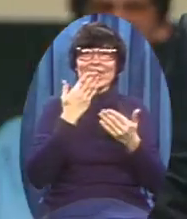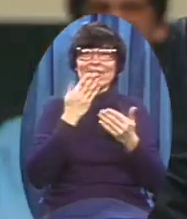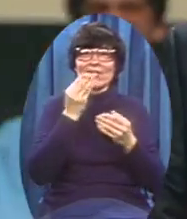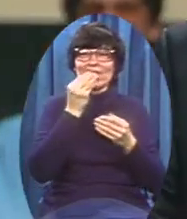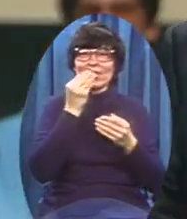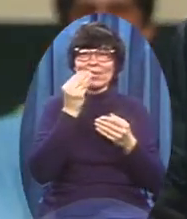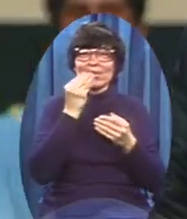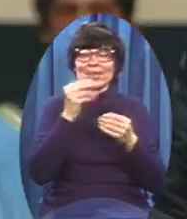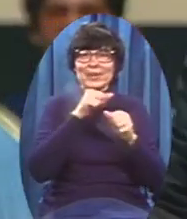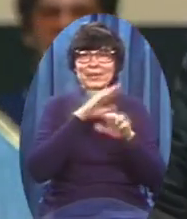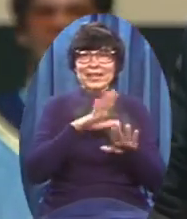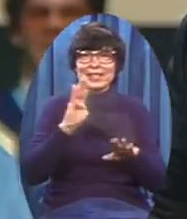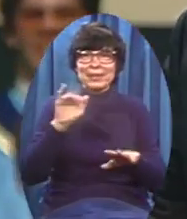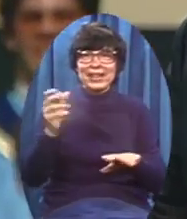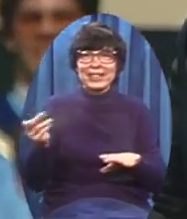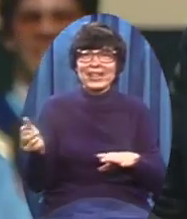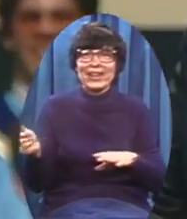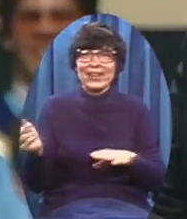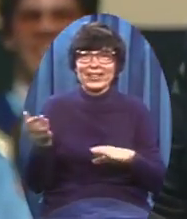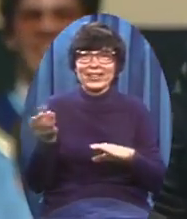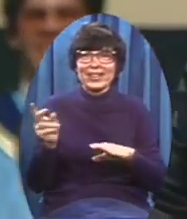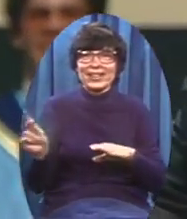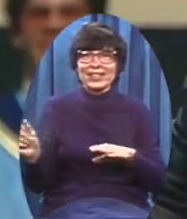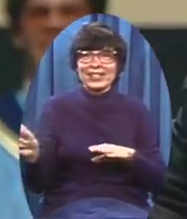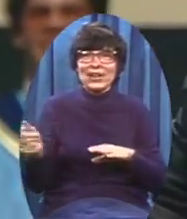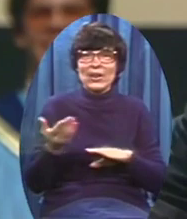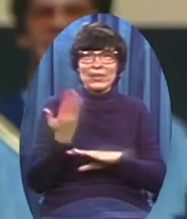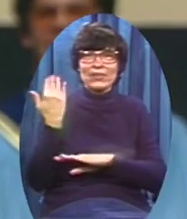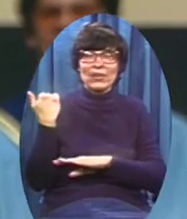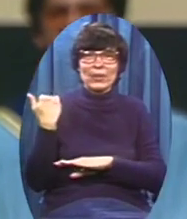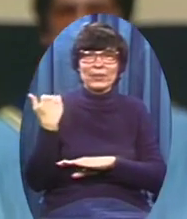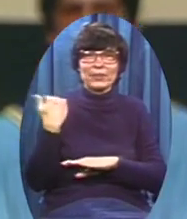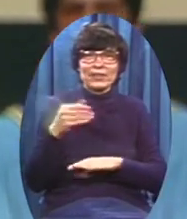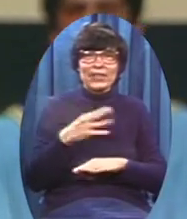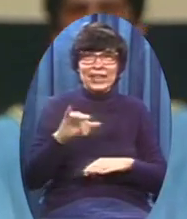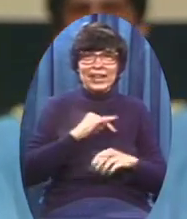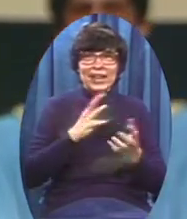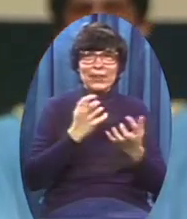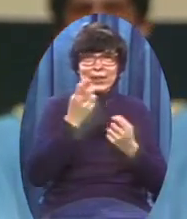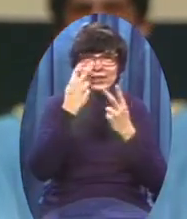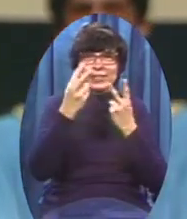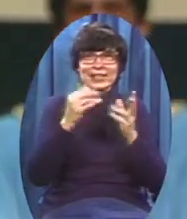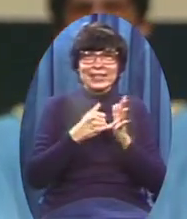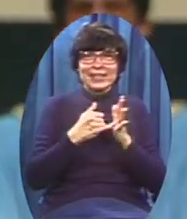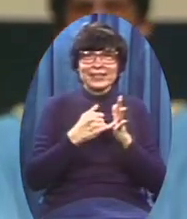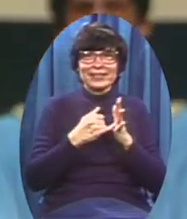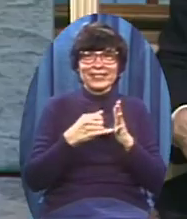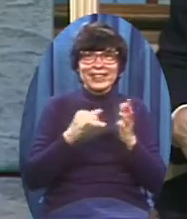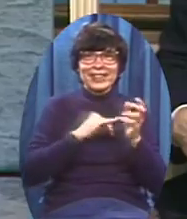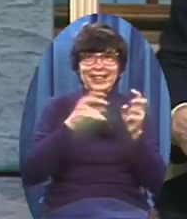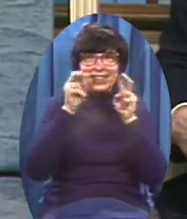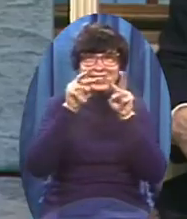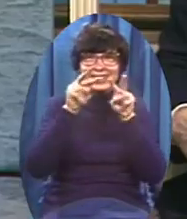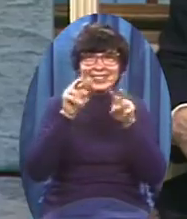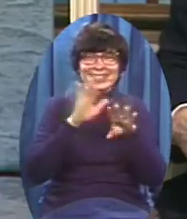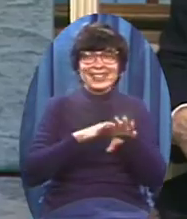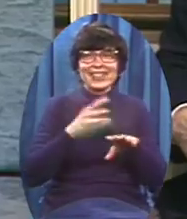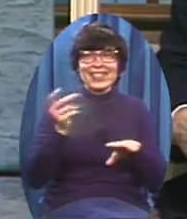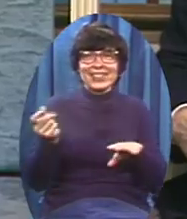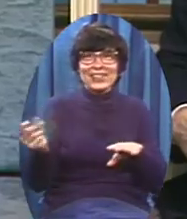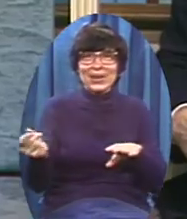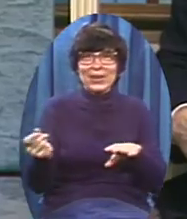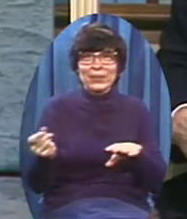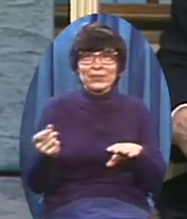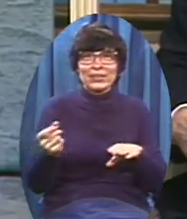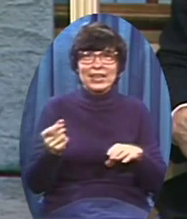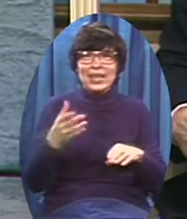And Lord, I wanna see this." And so I just sat there and looked at that little dog. And I want to tell you, that's one of the best